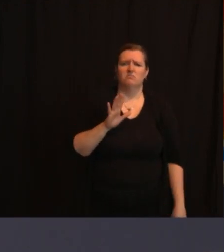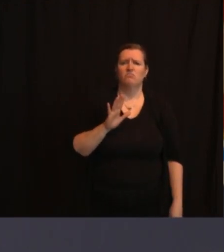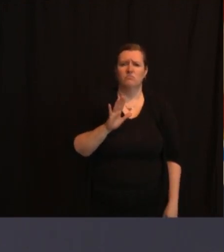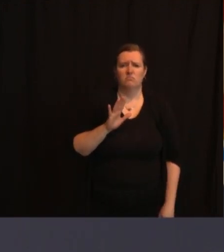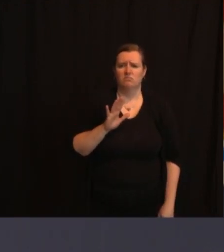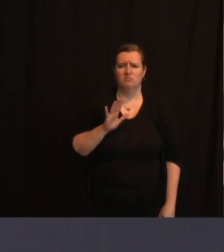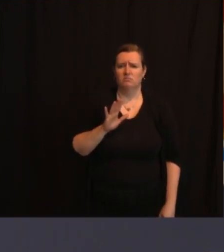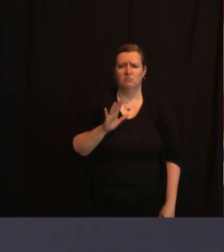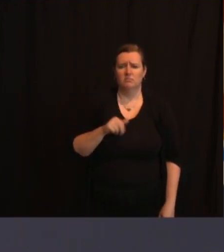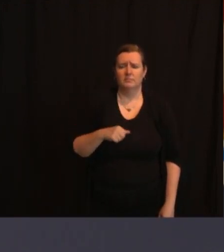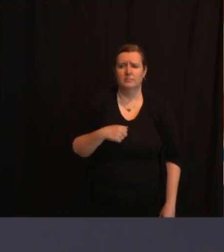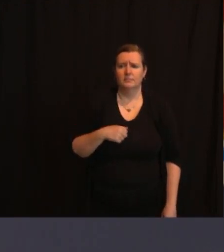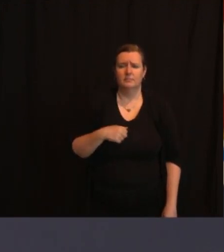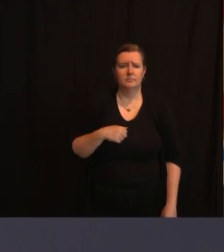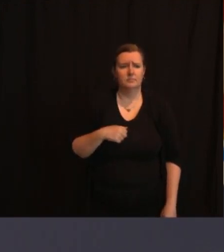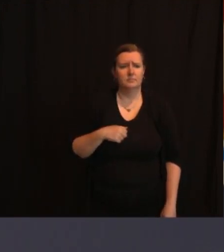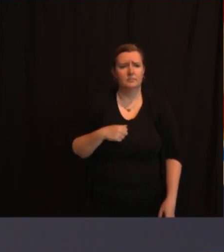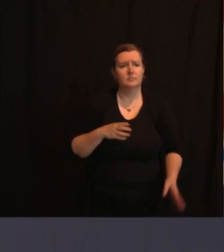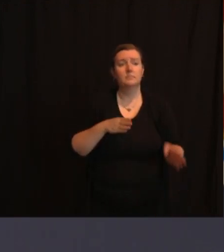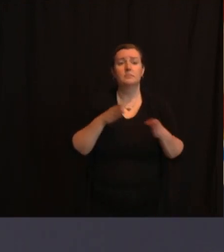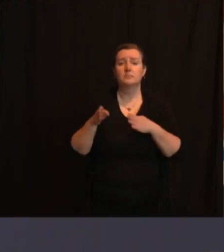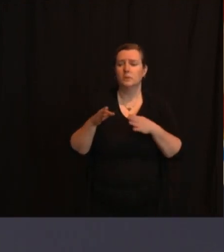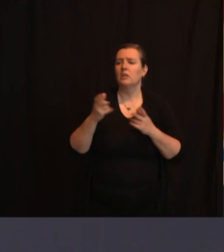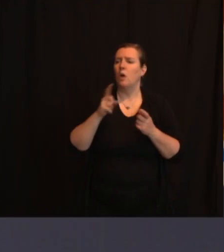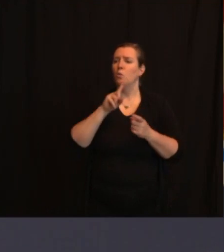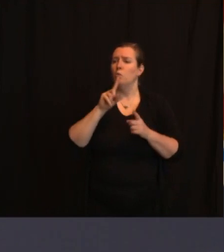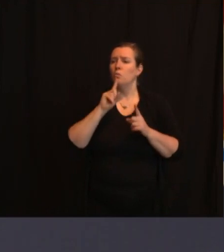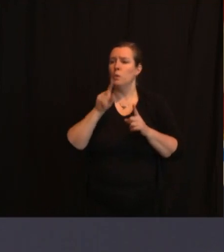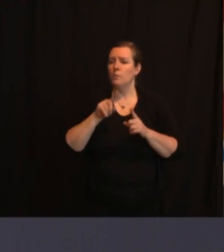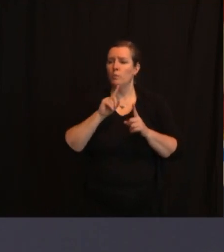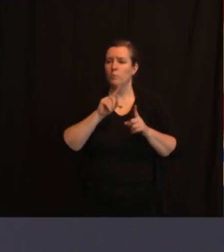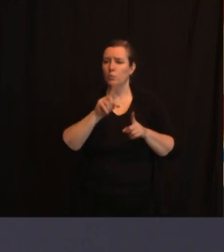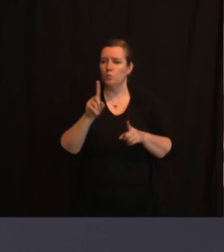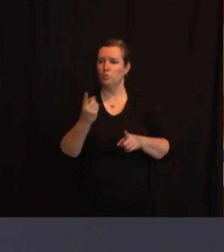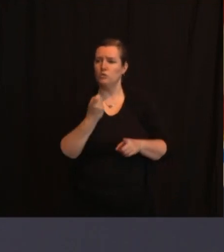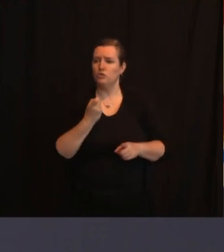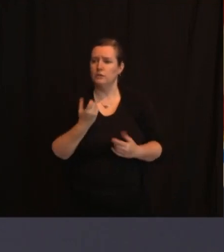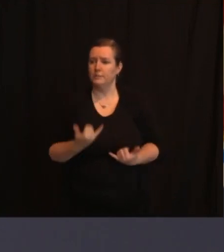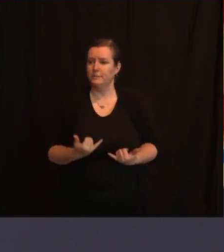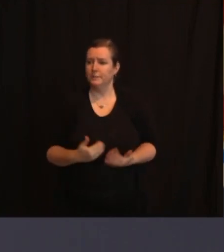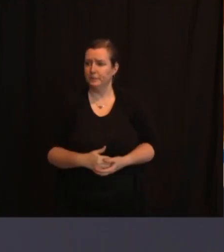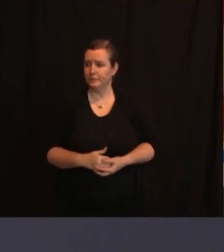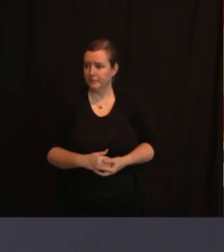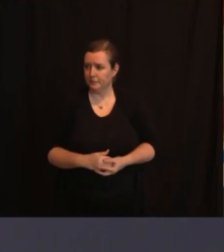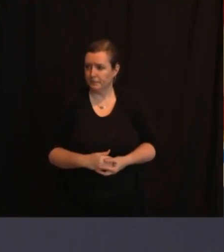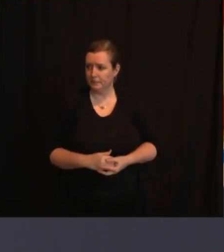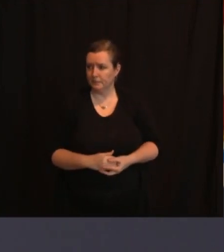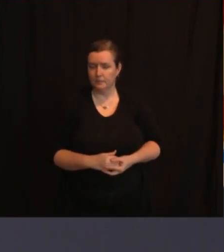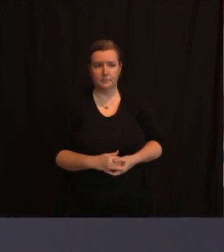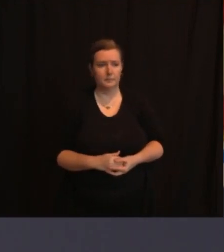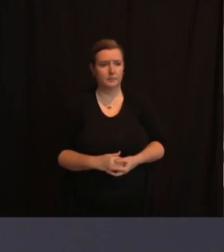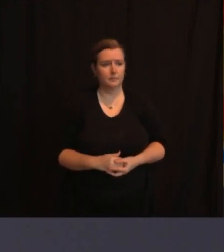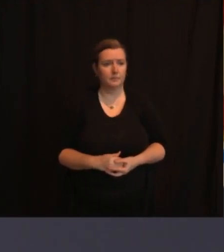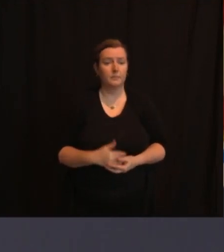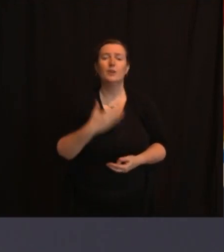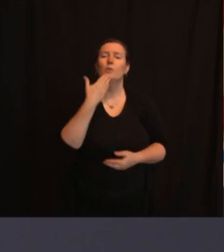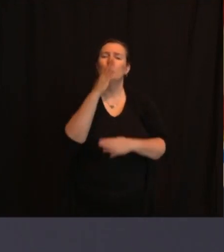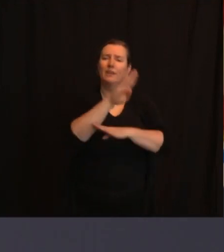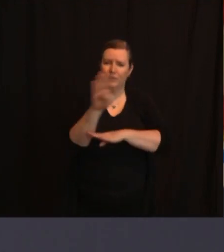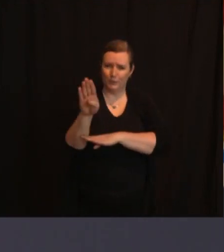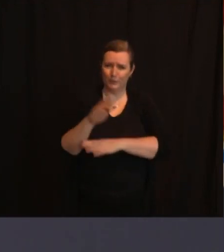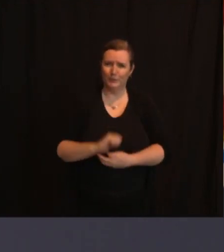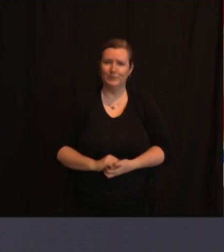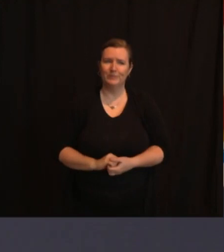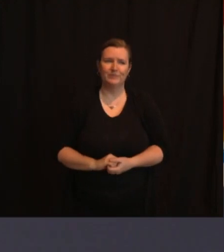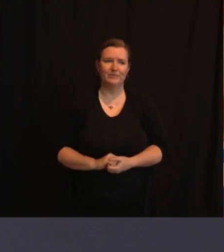Judy. Elise, how are you? Good afternoon. I'm well, thank you. Good afternoon. On the CARES